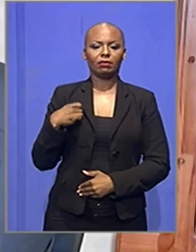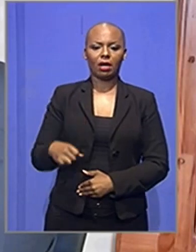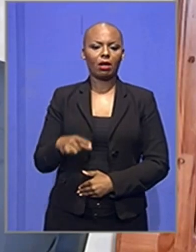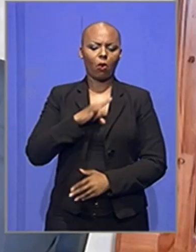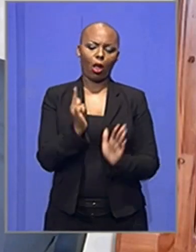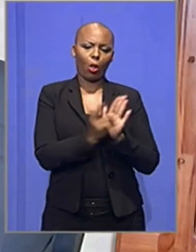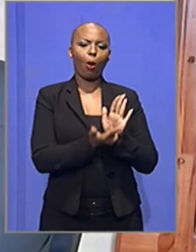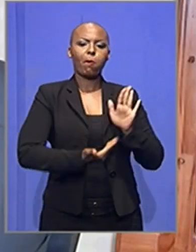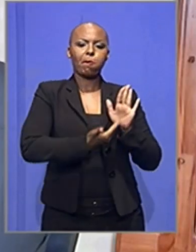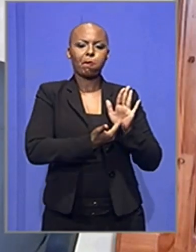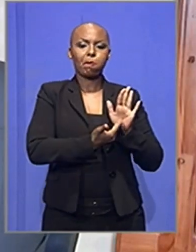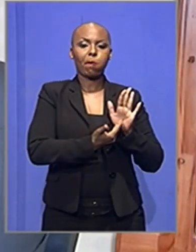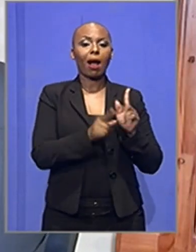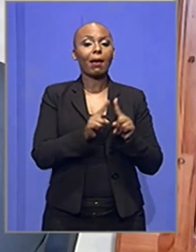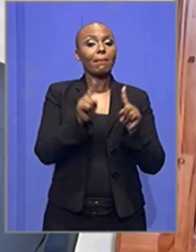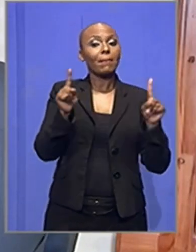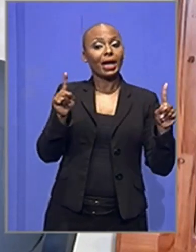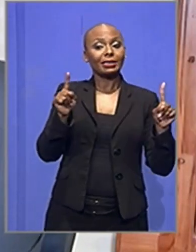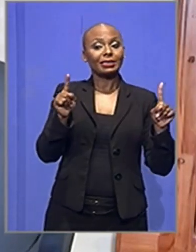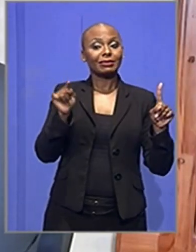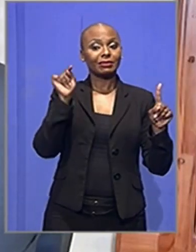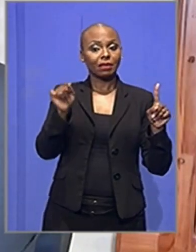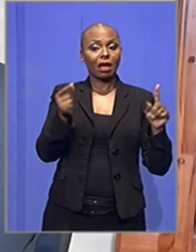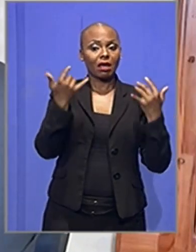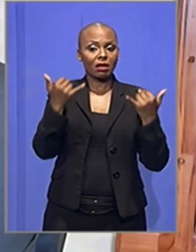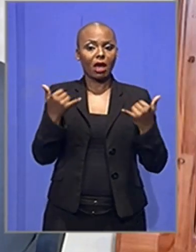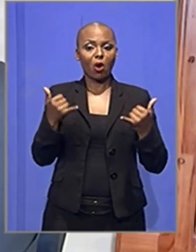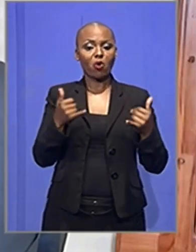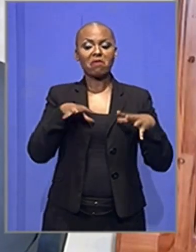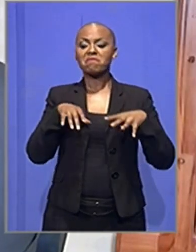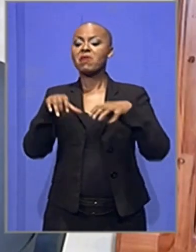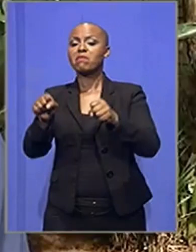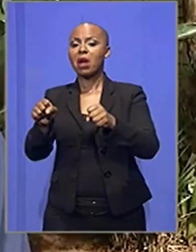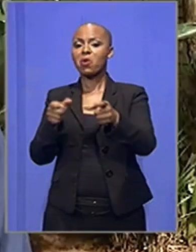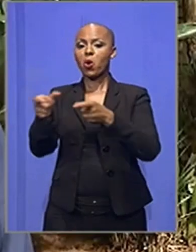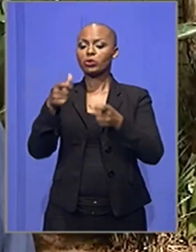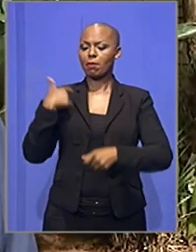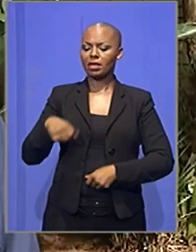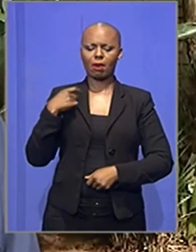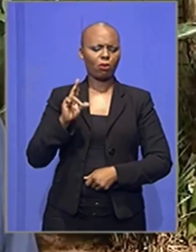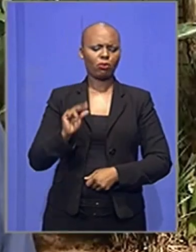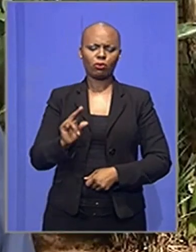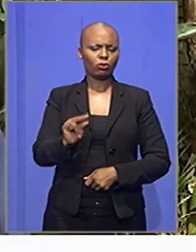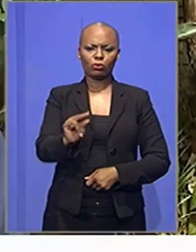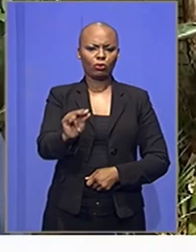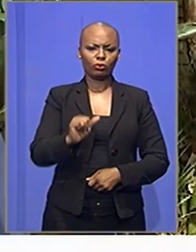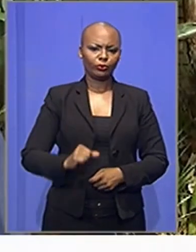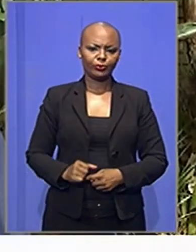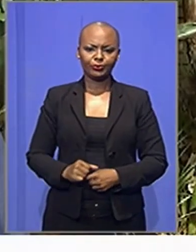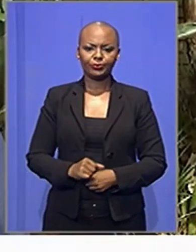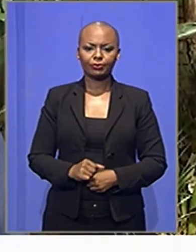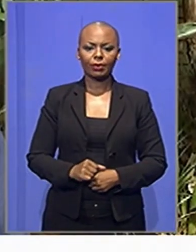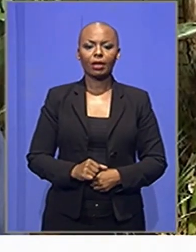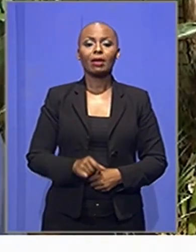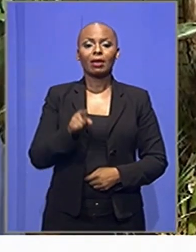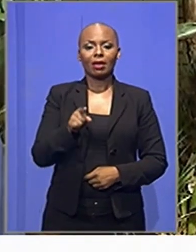se dumella, empa e seng hore ba batle hore ba nke control ya masepala. Provinceng ele ya Bokone Bophirima motseng o le